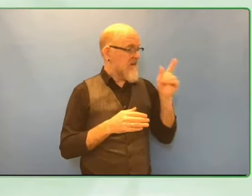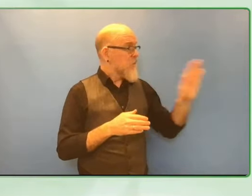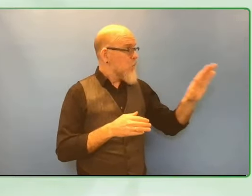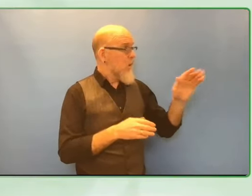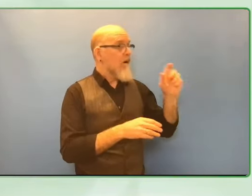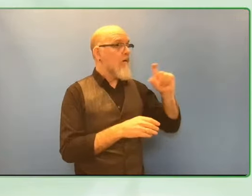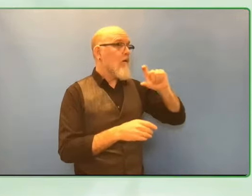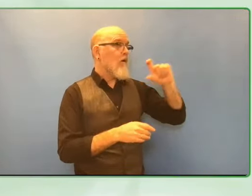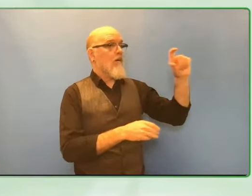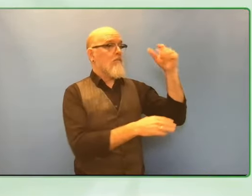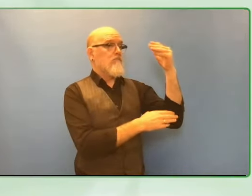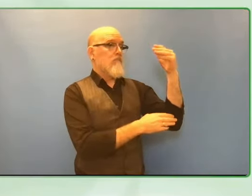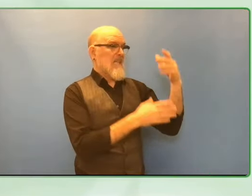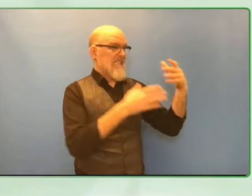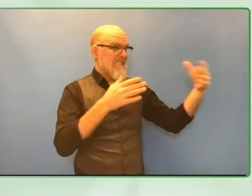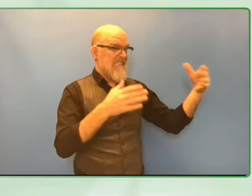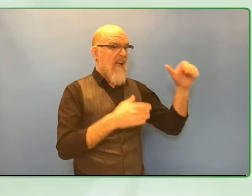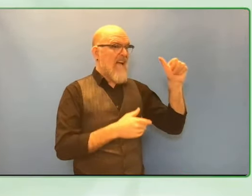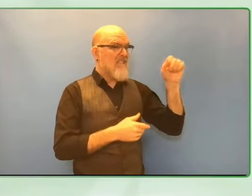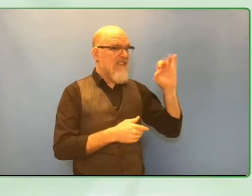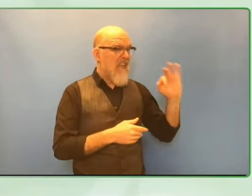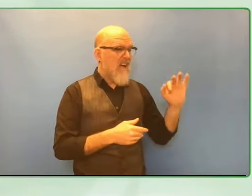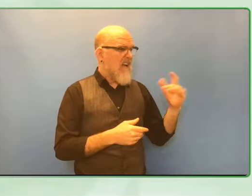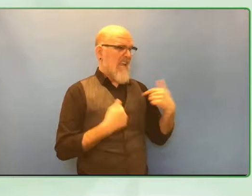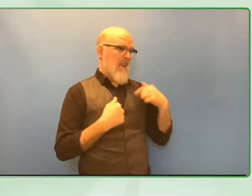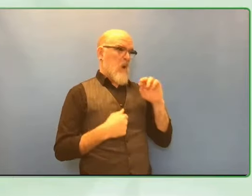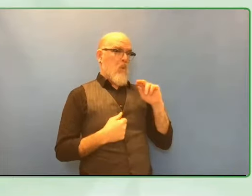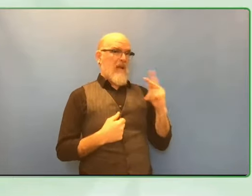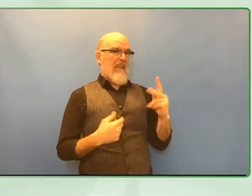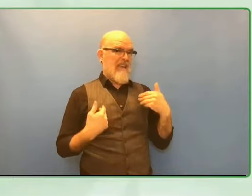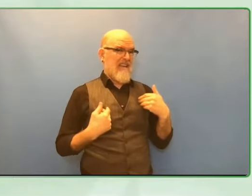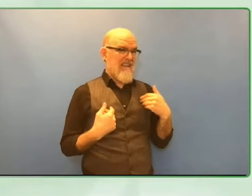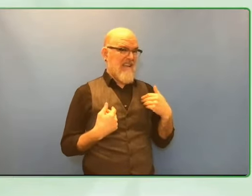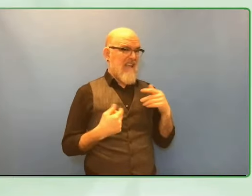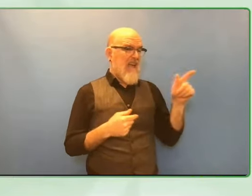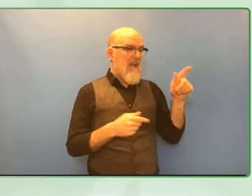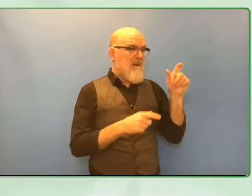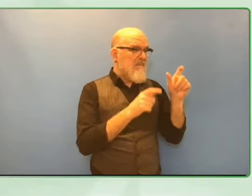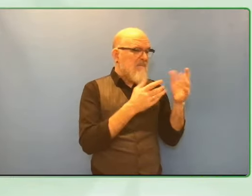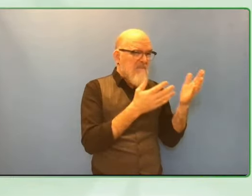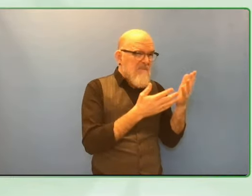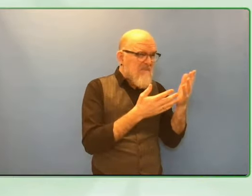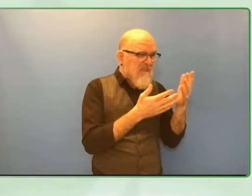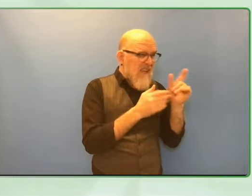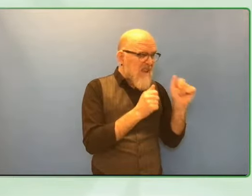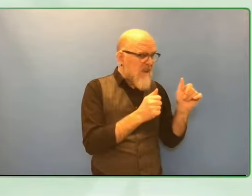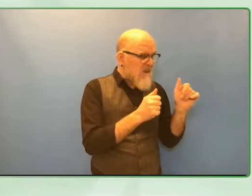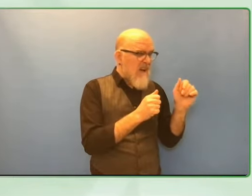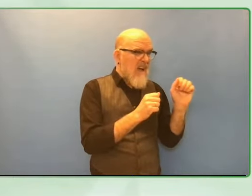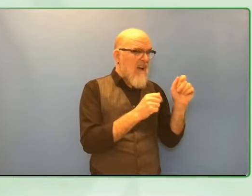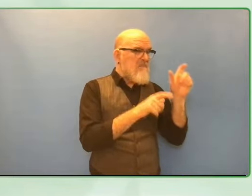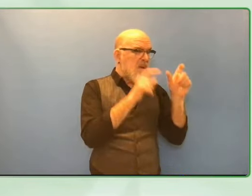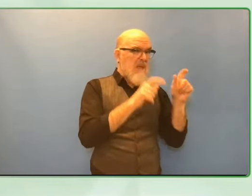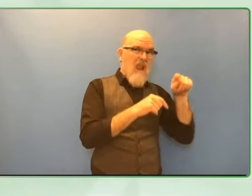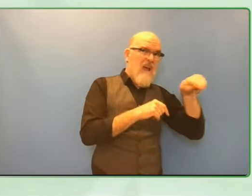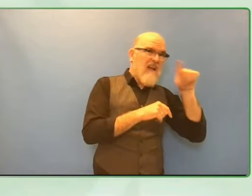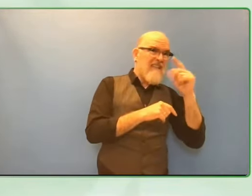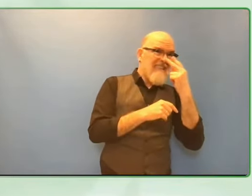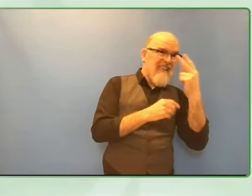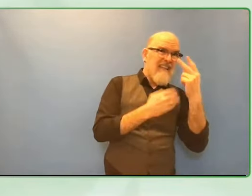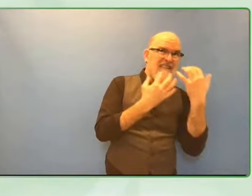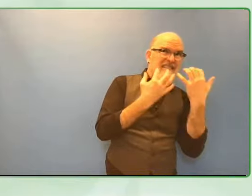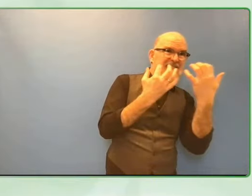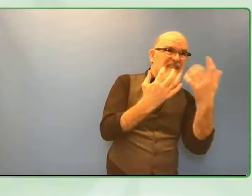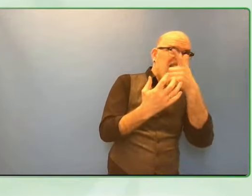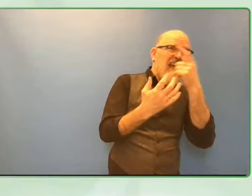kind of skills. So do you think you could tell me and our audience so that we're able to put things into context a bit more?